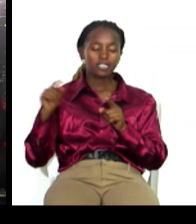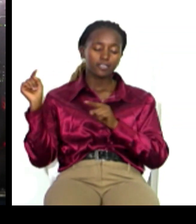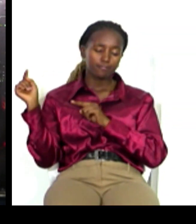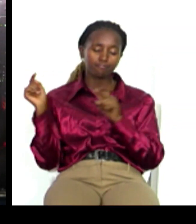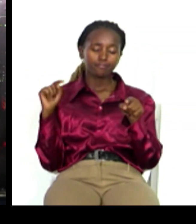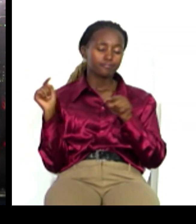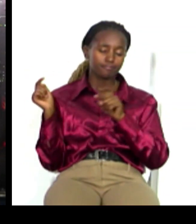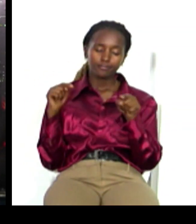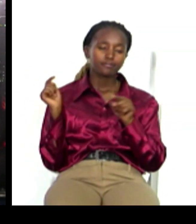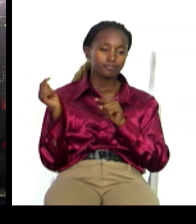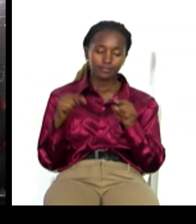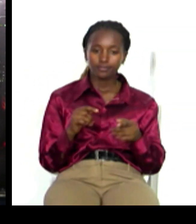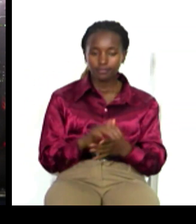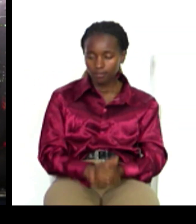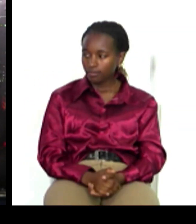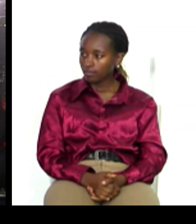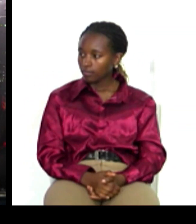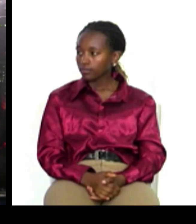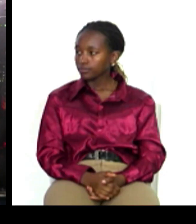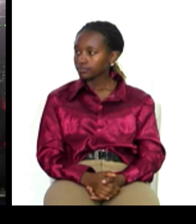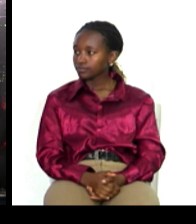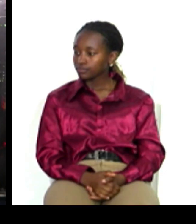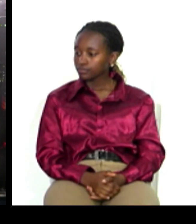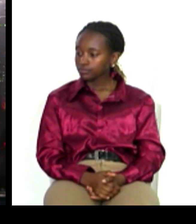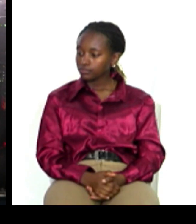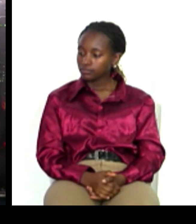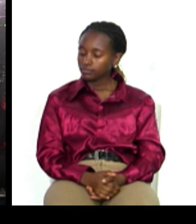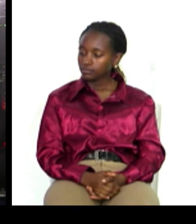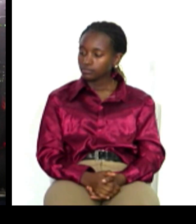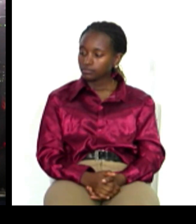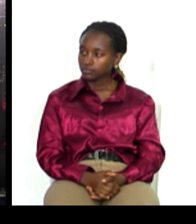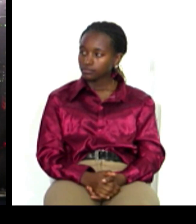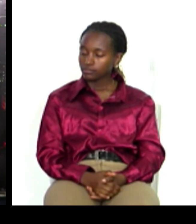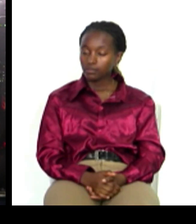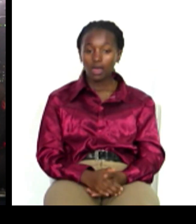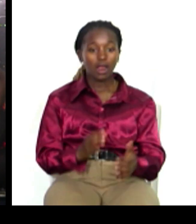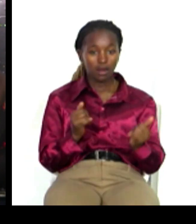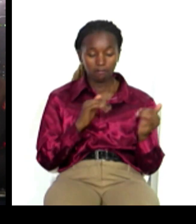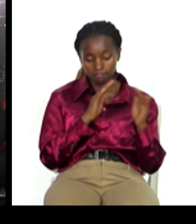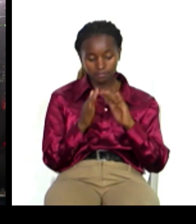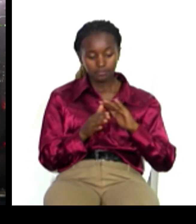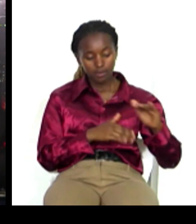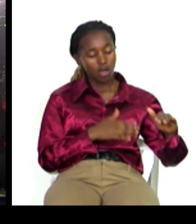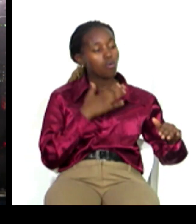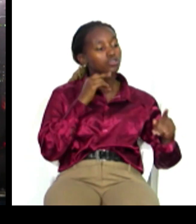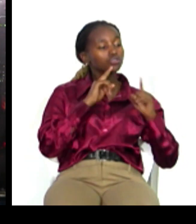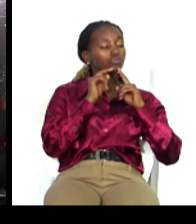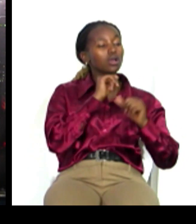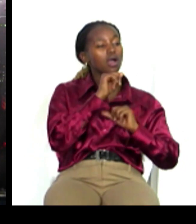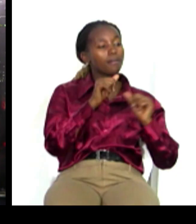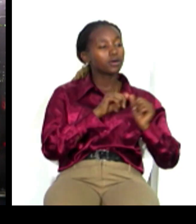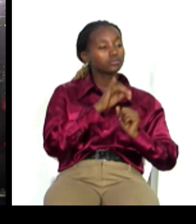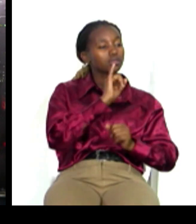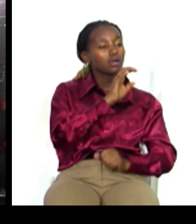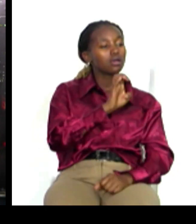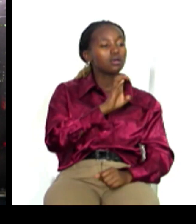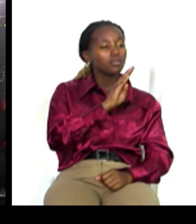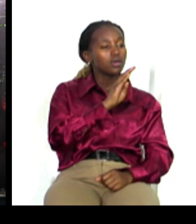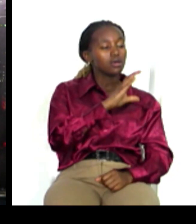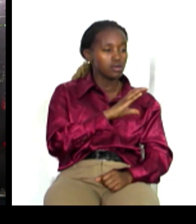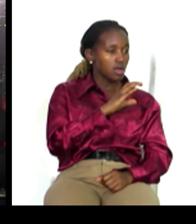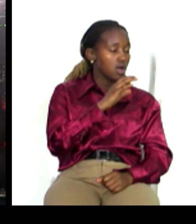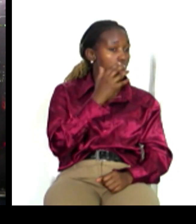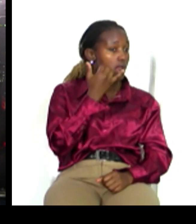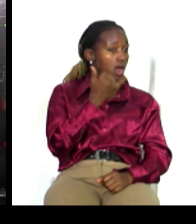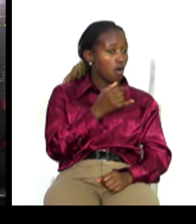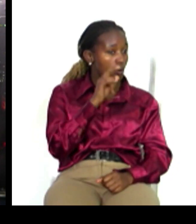Okay. Yes. Okay, forget about the Gen Zs for a moment. Let's focus on IBC. Okay. Yeah. One more year